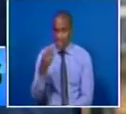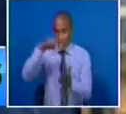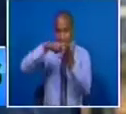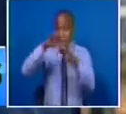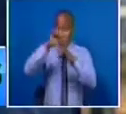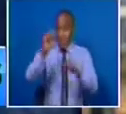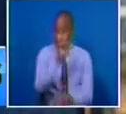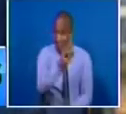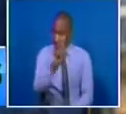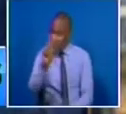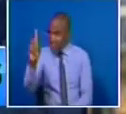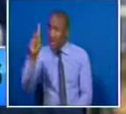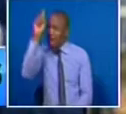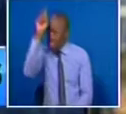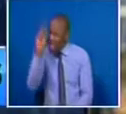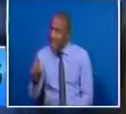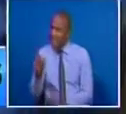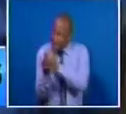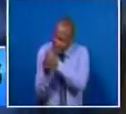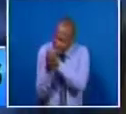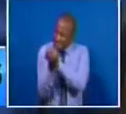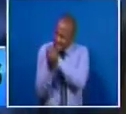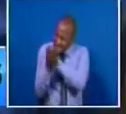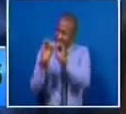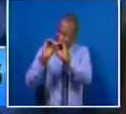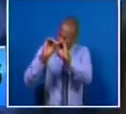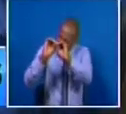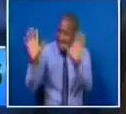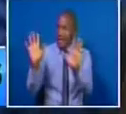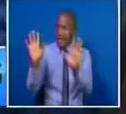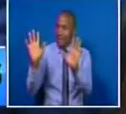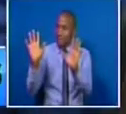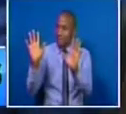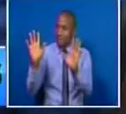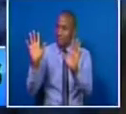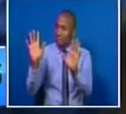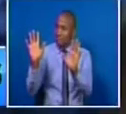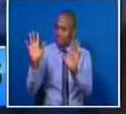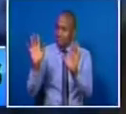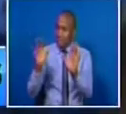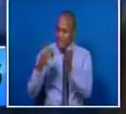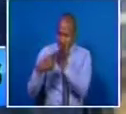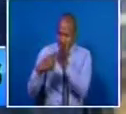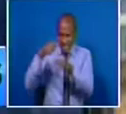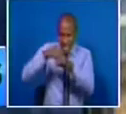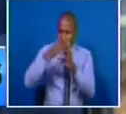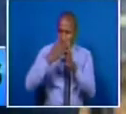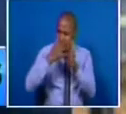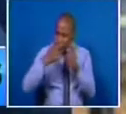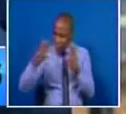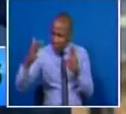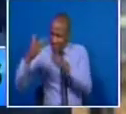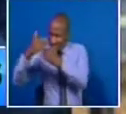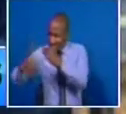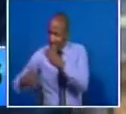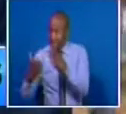presidential candidates to really elaborate in a sufficient depth somehow throughout the entire debate, the